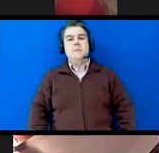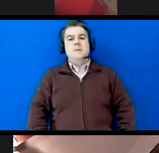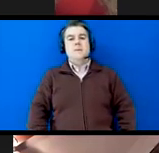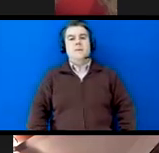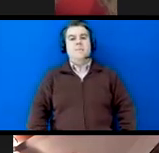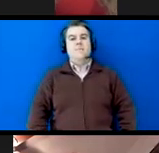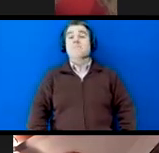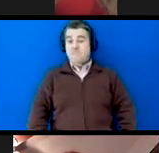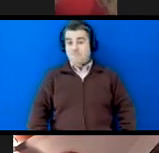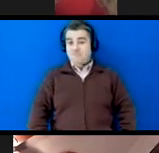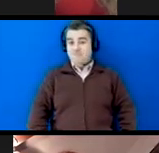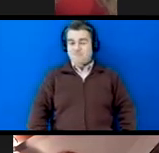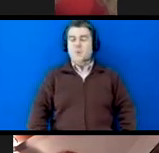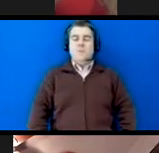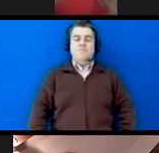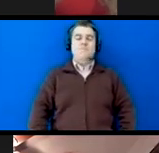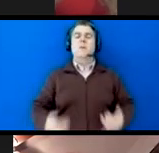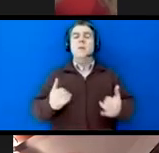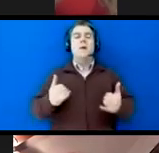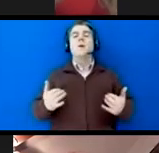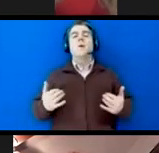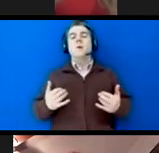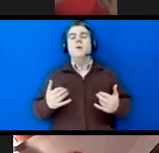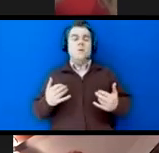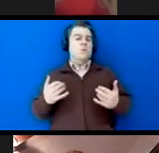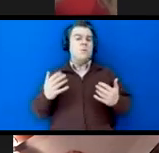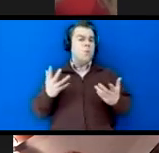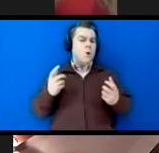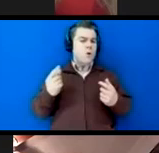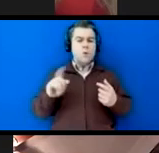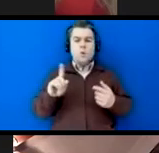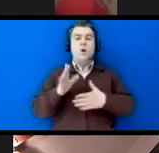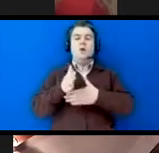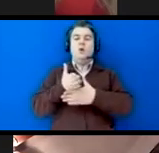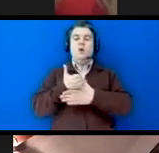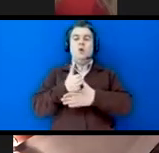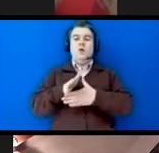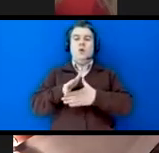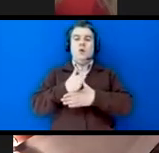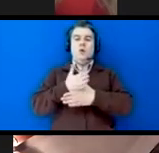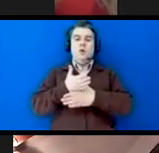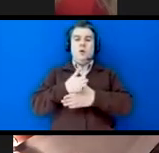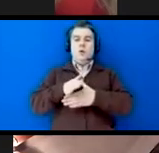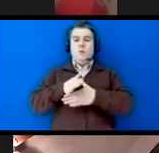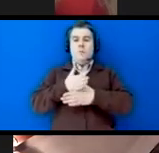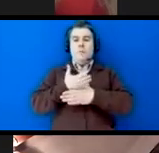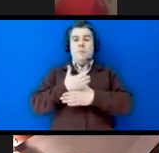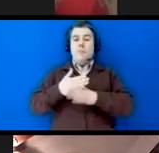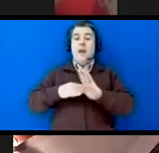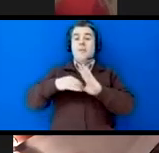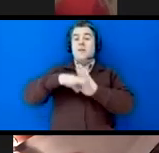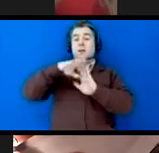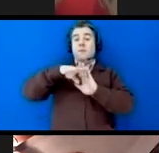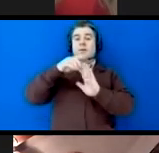So now I'm at the home page. Where you want to go is you want to go to the share section. And at the top of the share section, you see sample